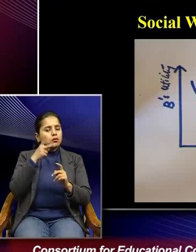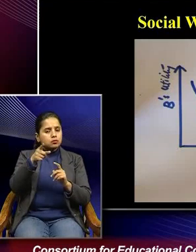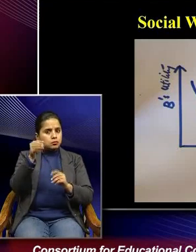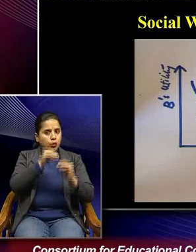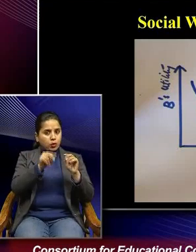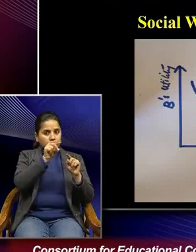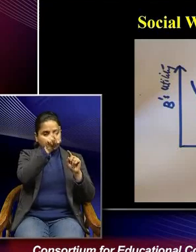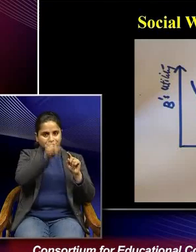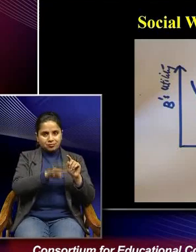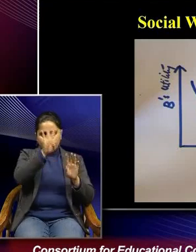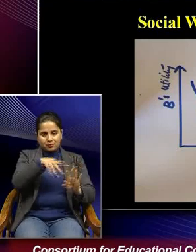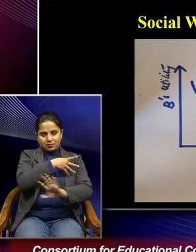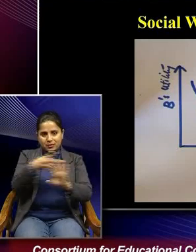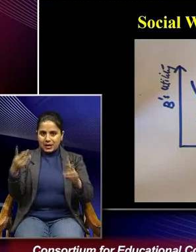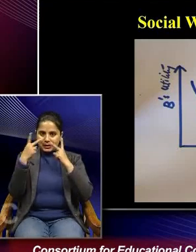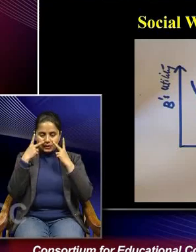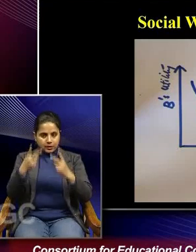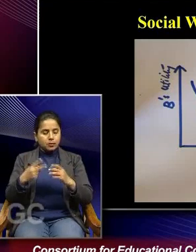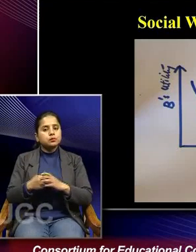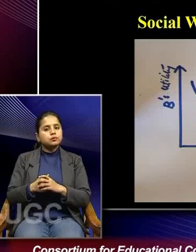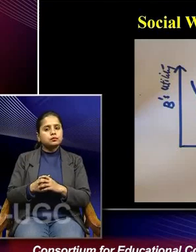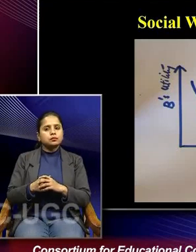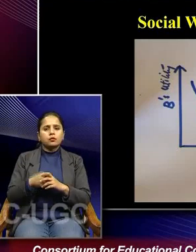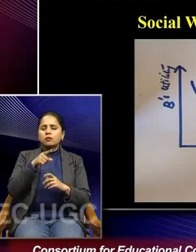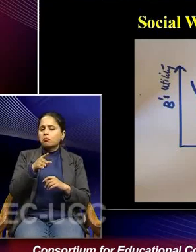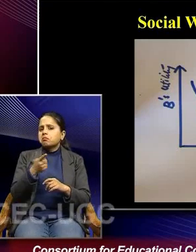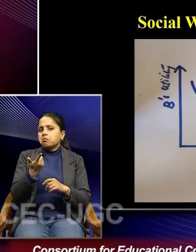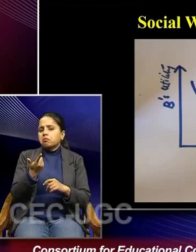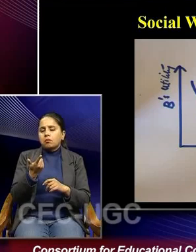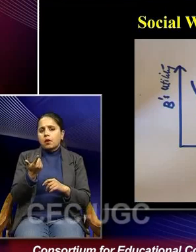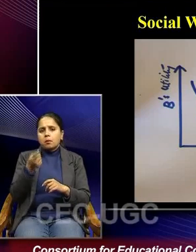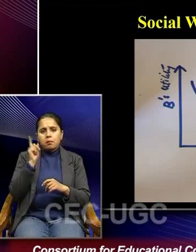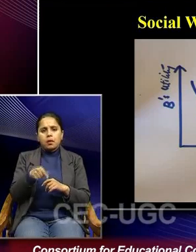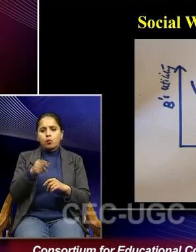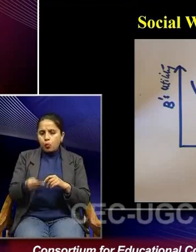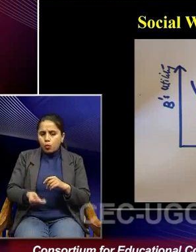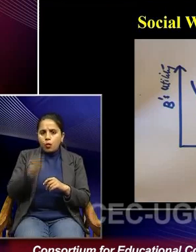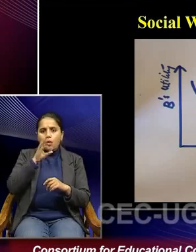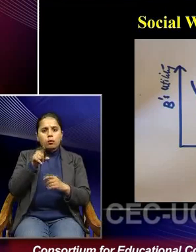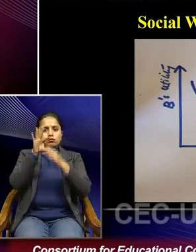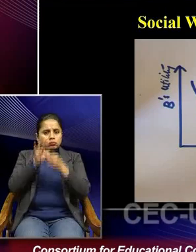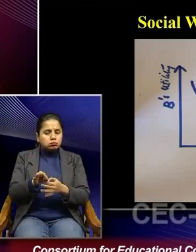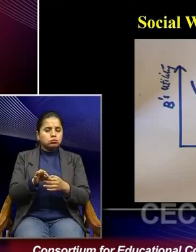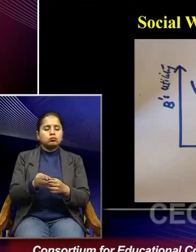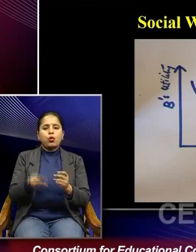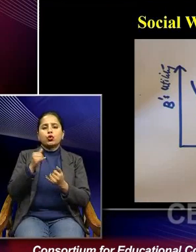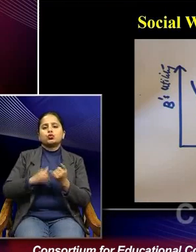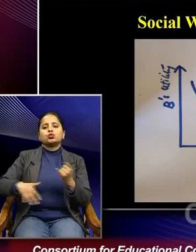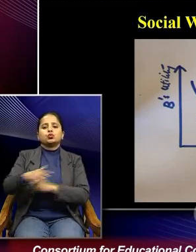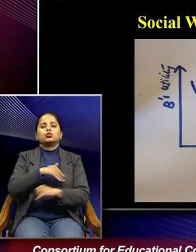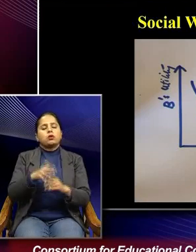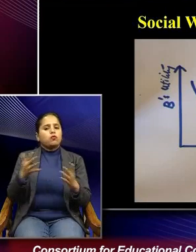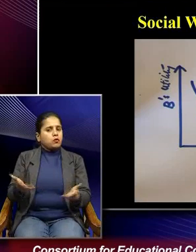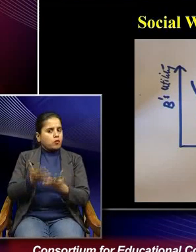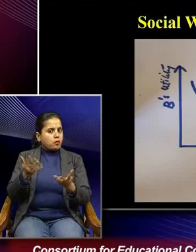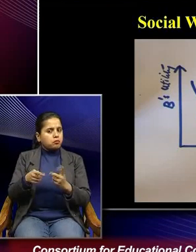in the graph, is definitely more associated with more social welfare, and